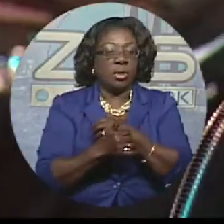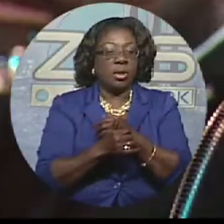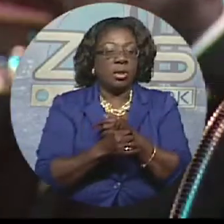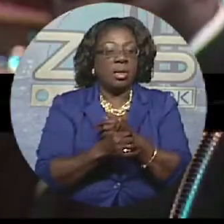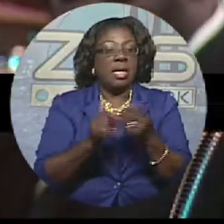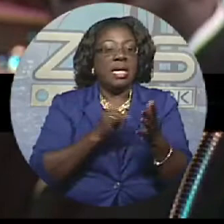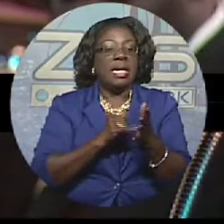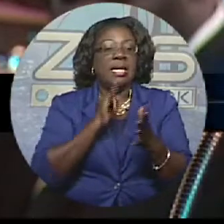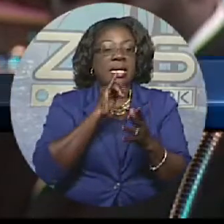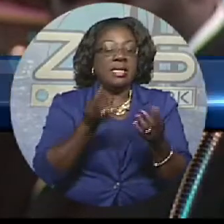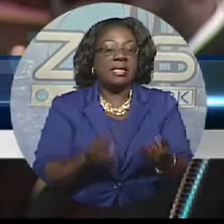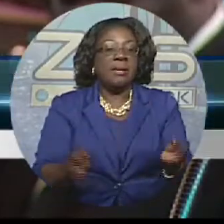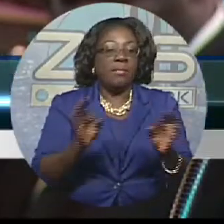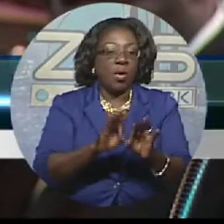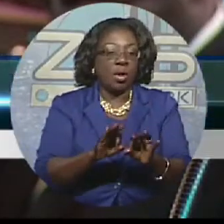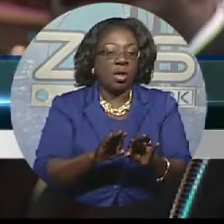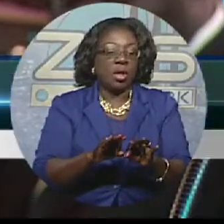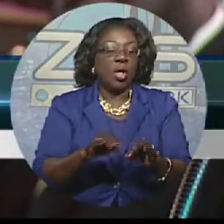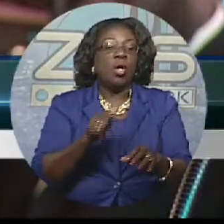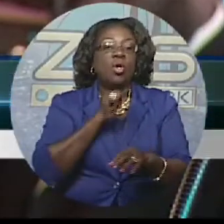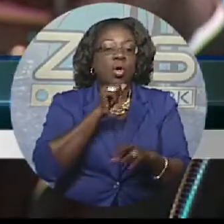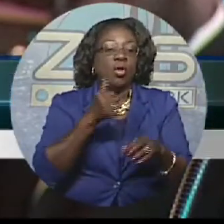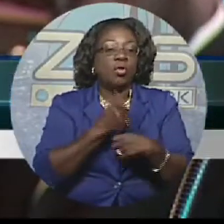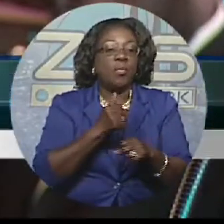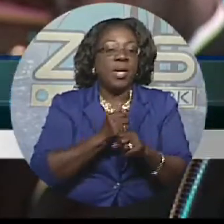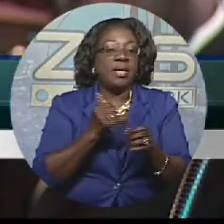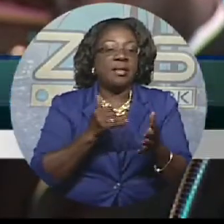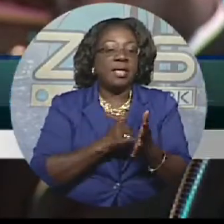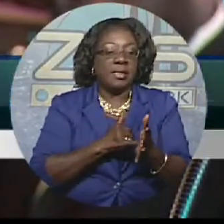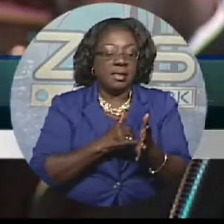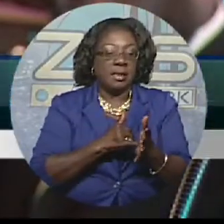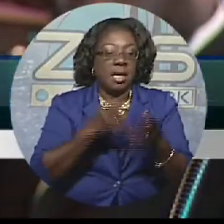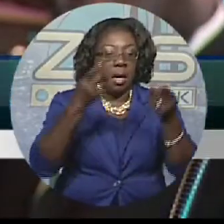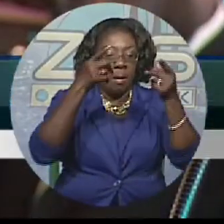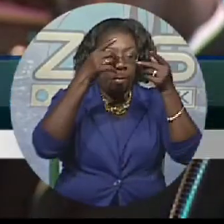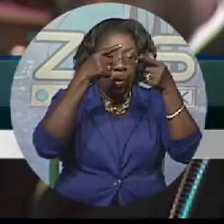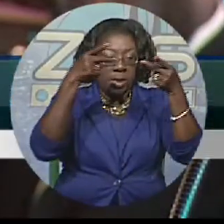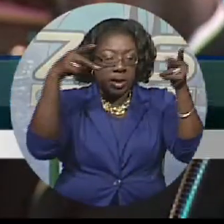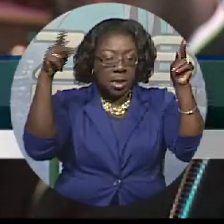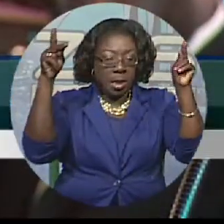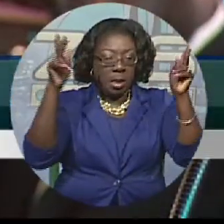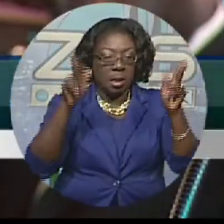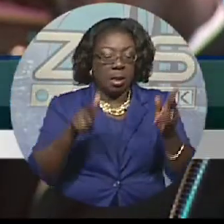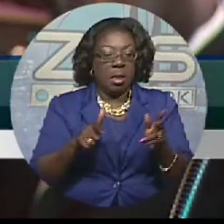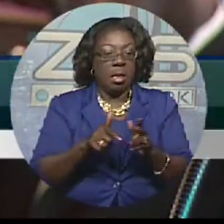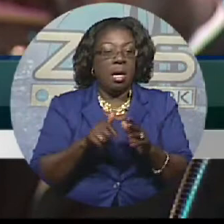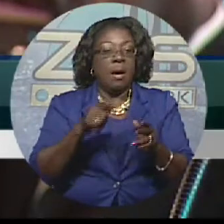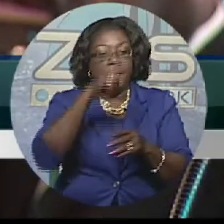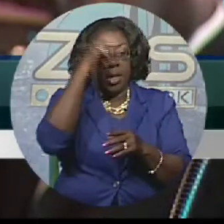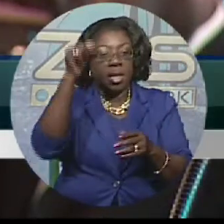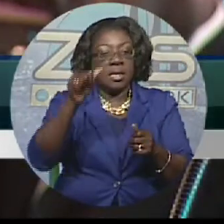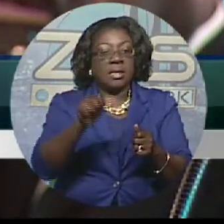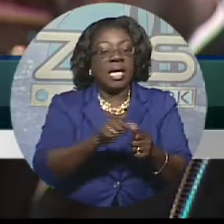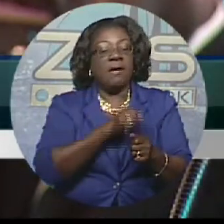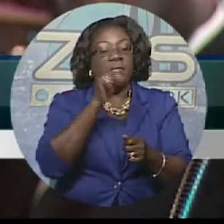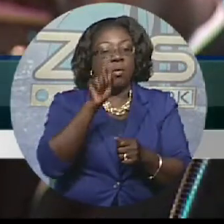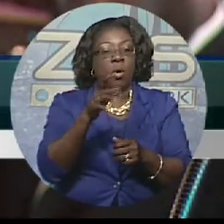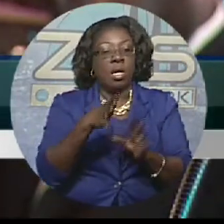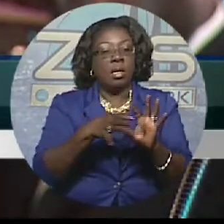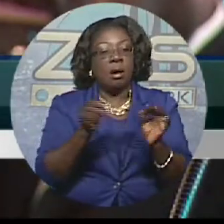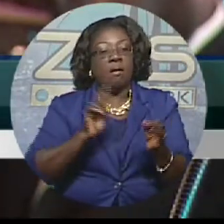to politicize these initiatives, because every single one of